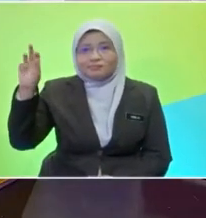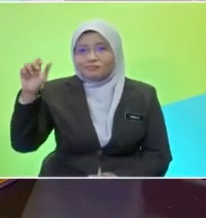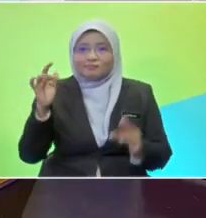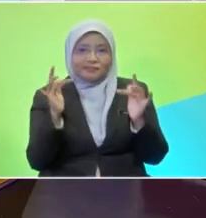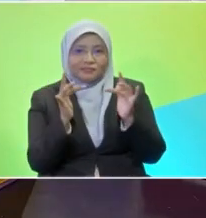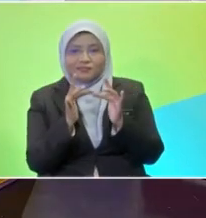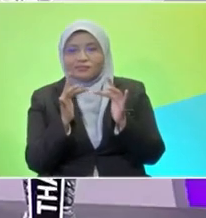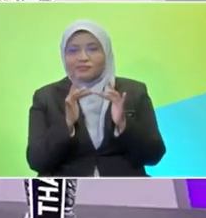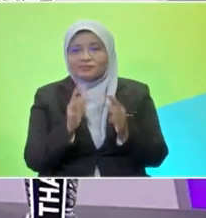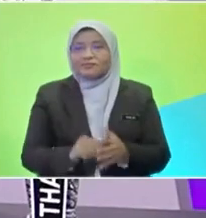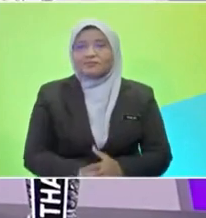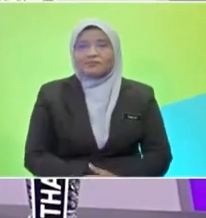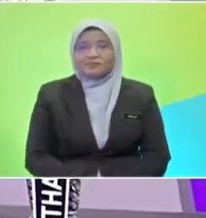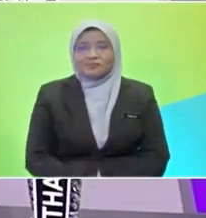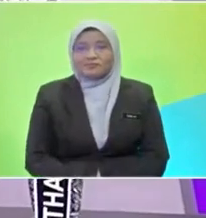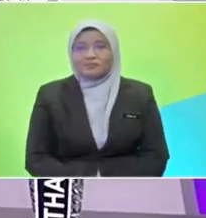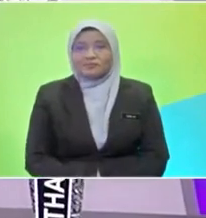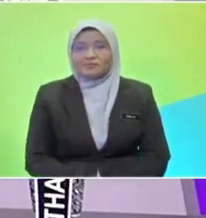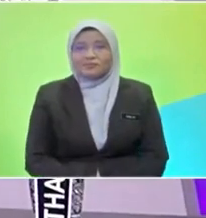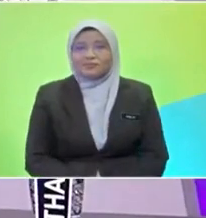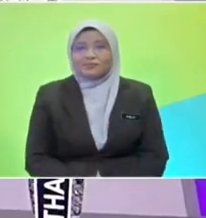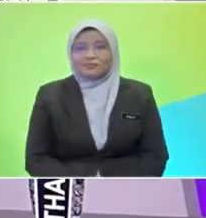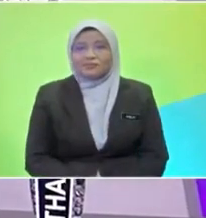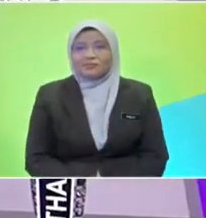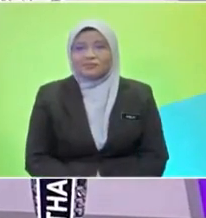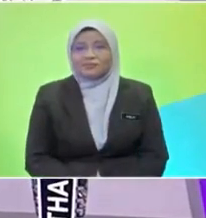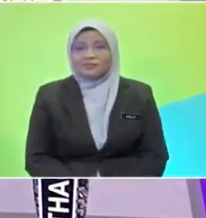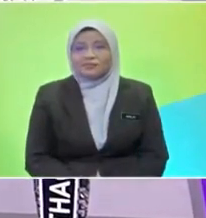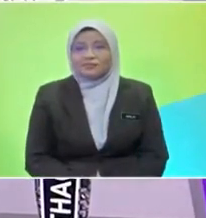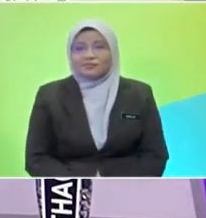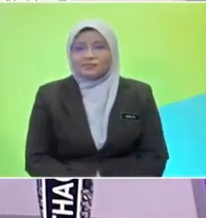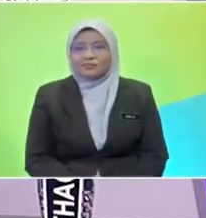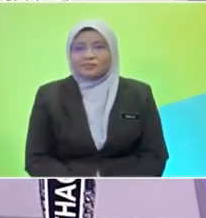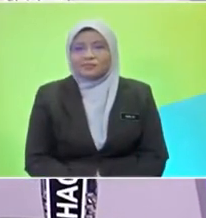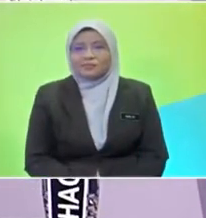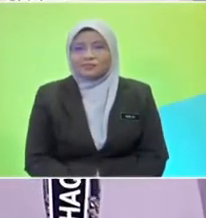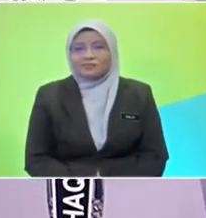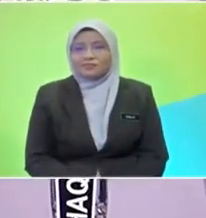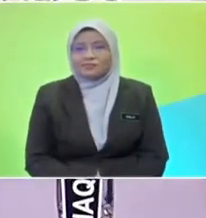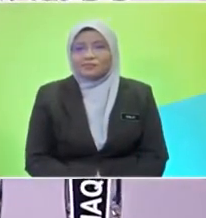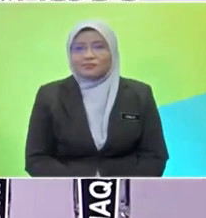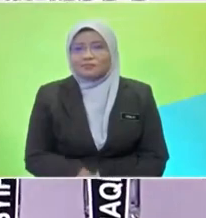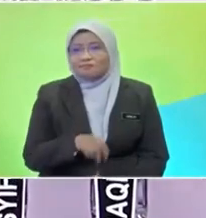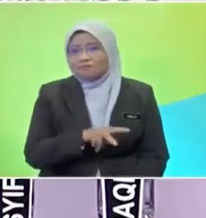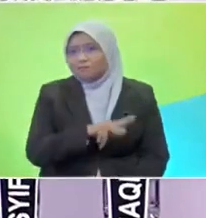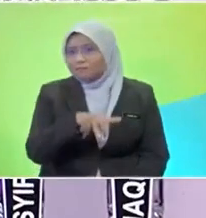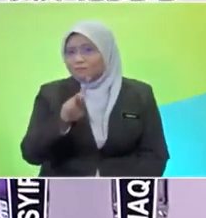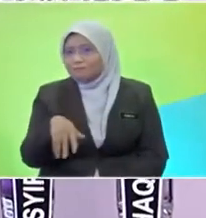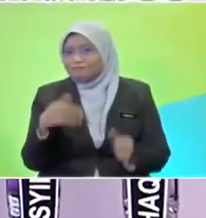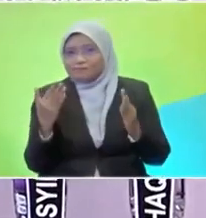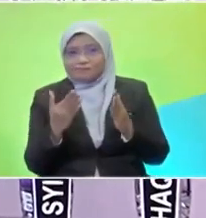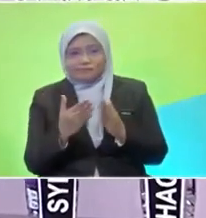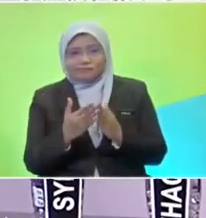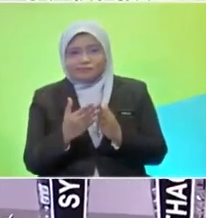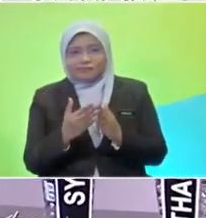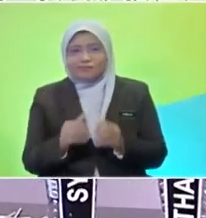is so wonderful. And while I'm putting these notes here to our pupils at home, I'm sure you have been learning a lot,